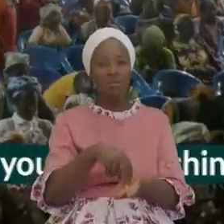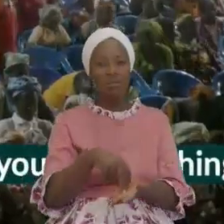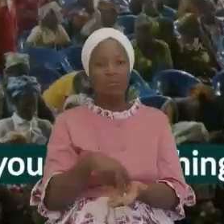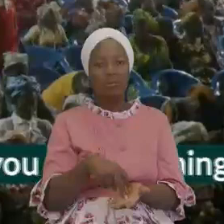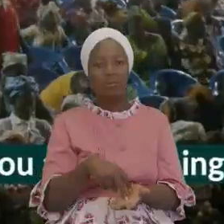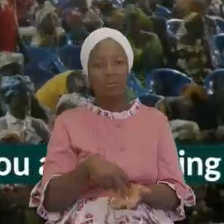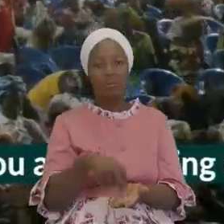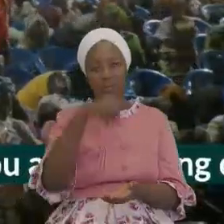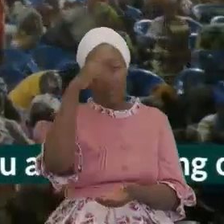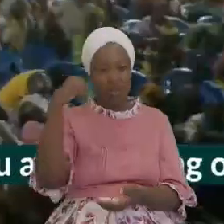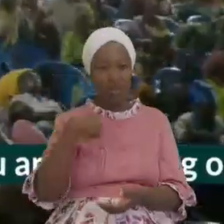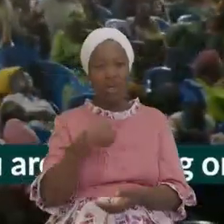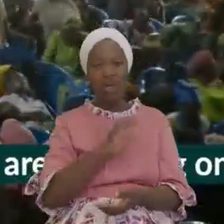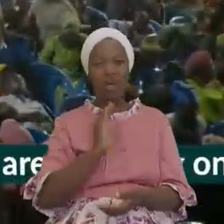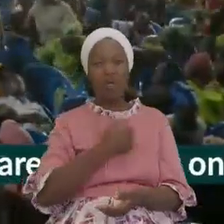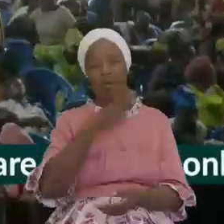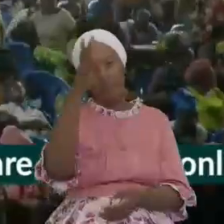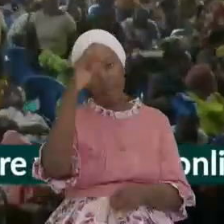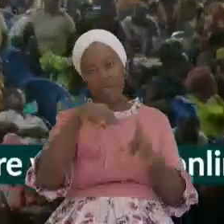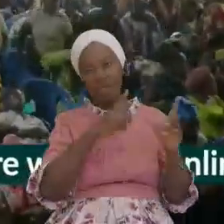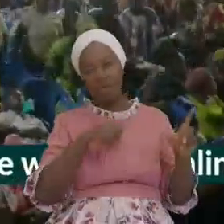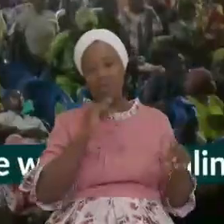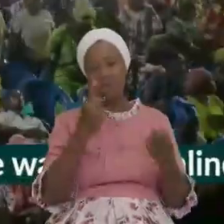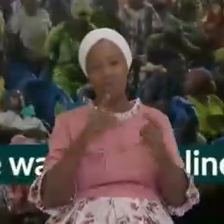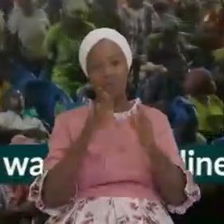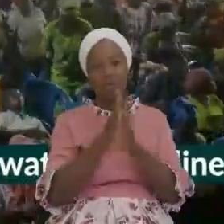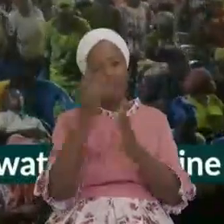Pastor is coming to pray for you now.